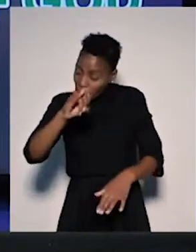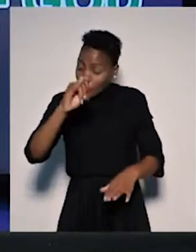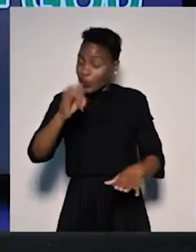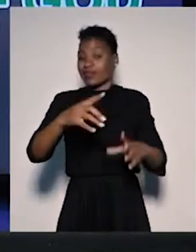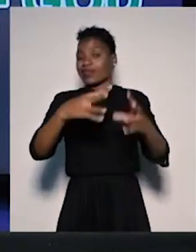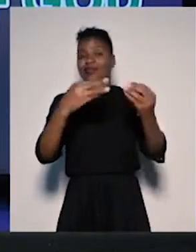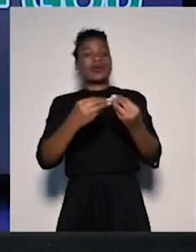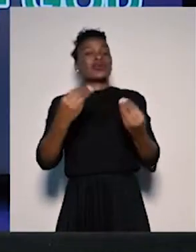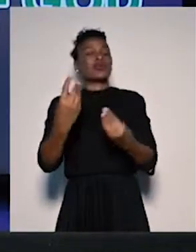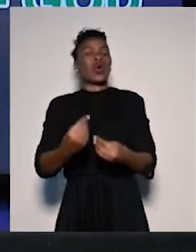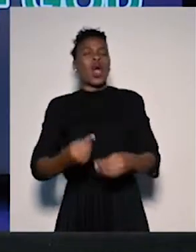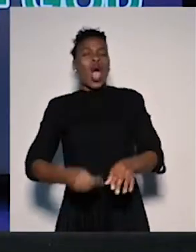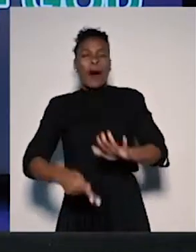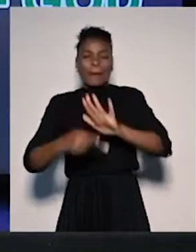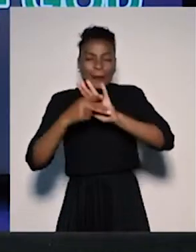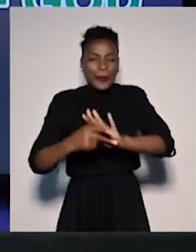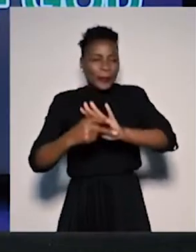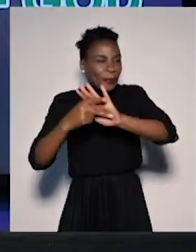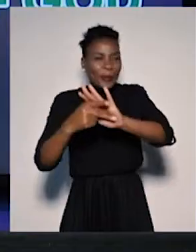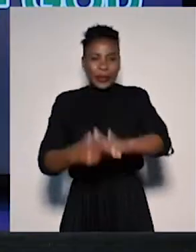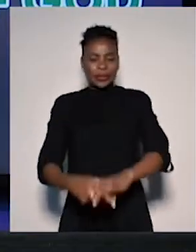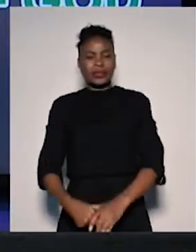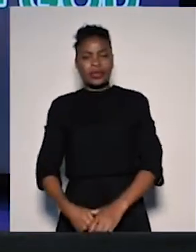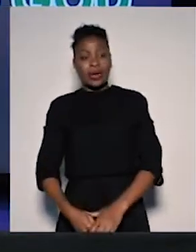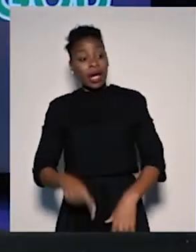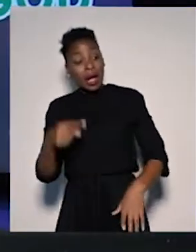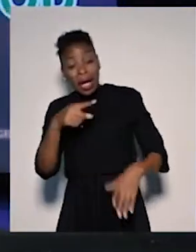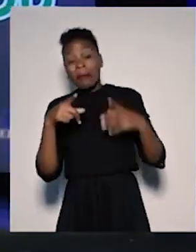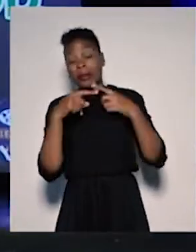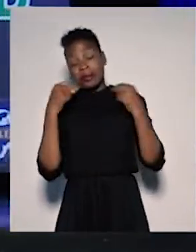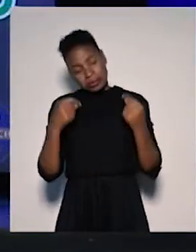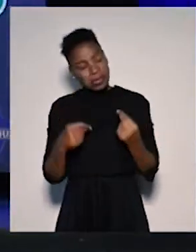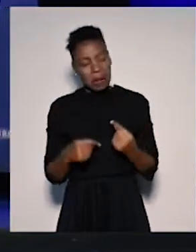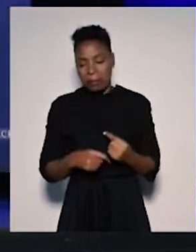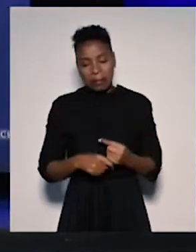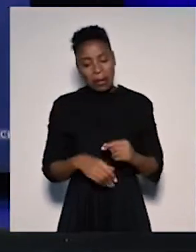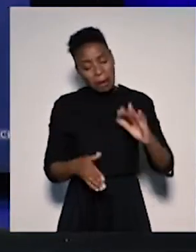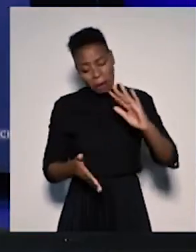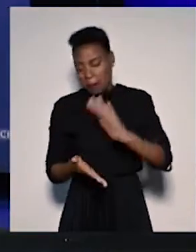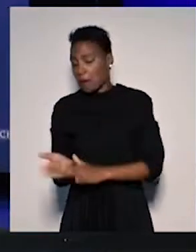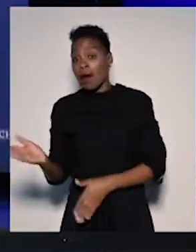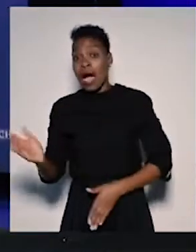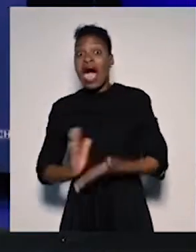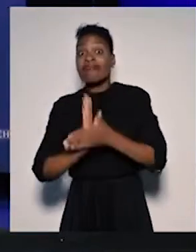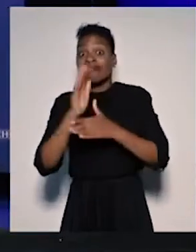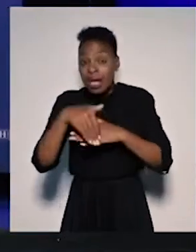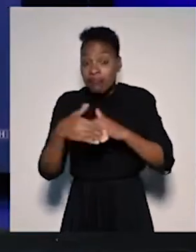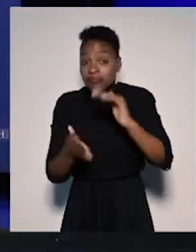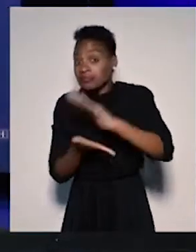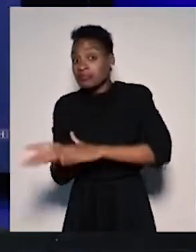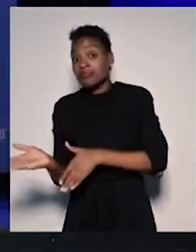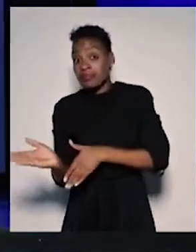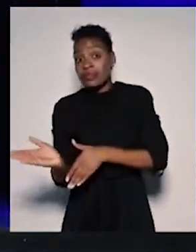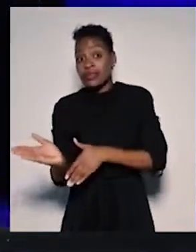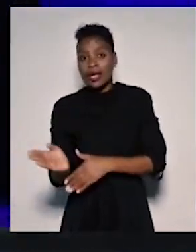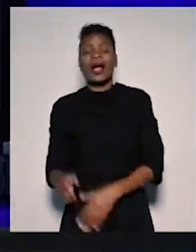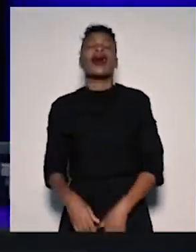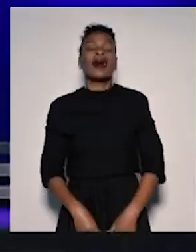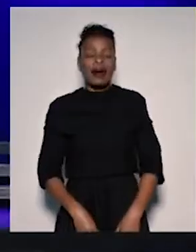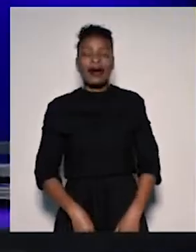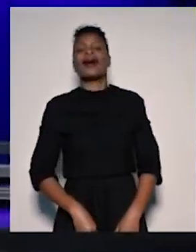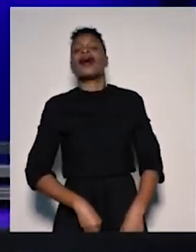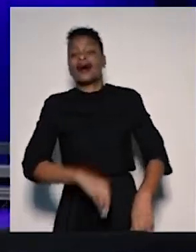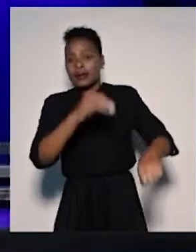out root and do all this and no. And then Muruti was about to answer. After Tsuile, the colored in